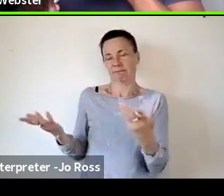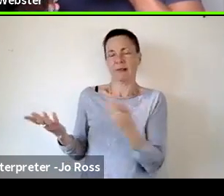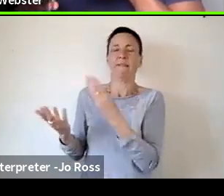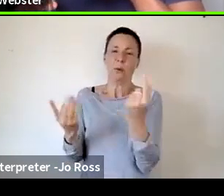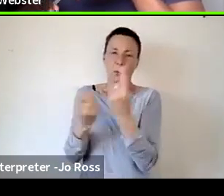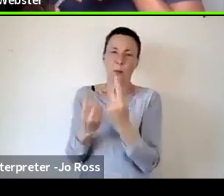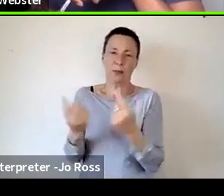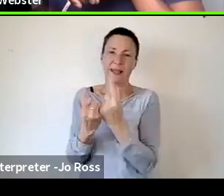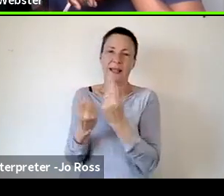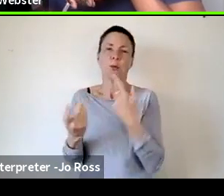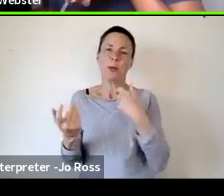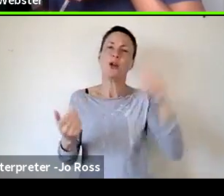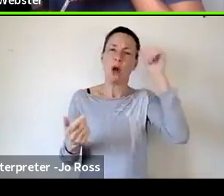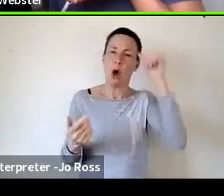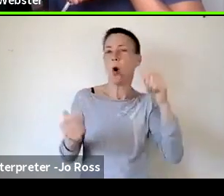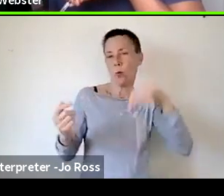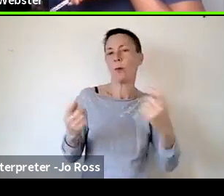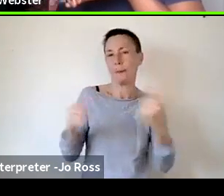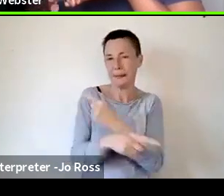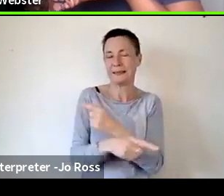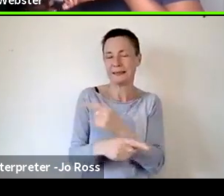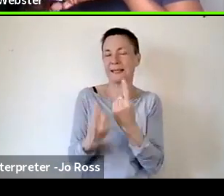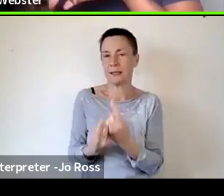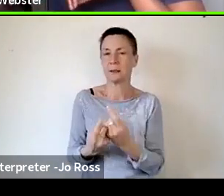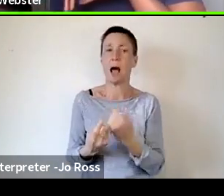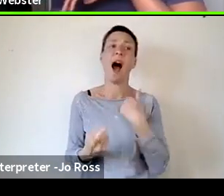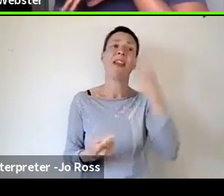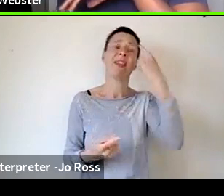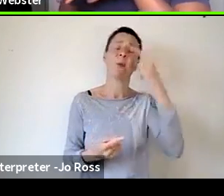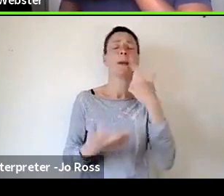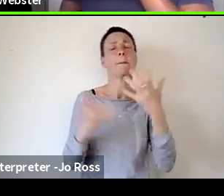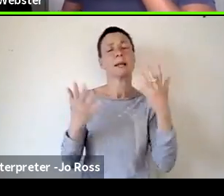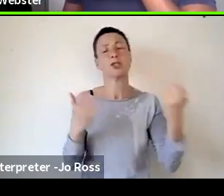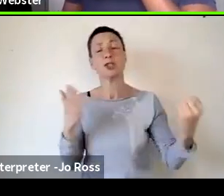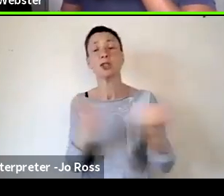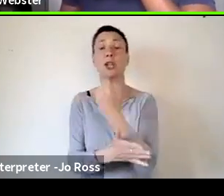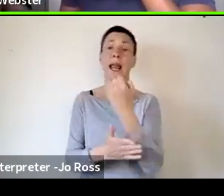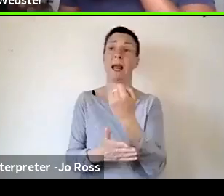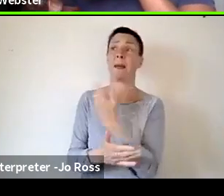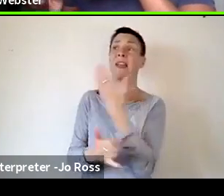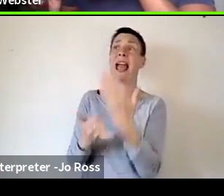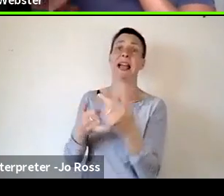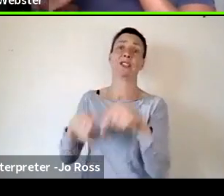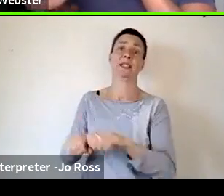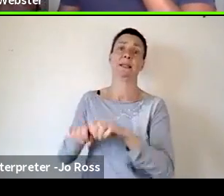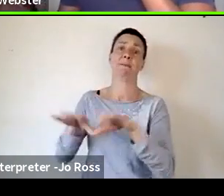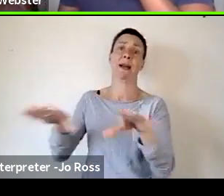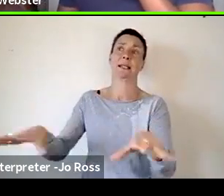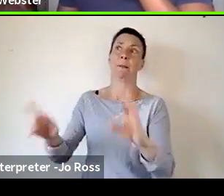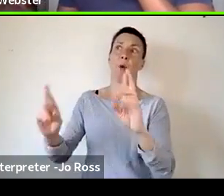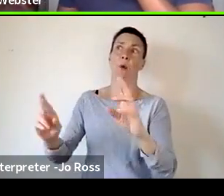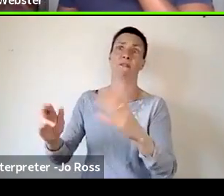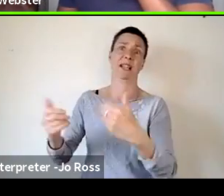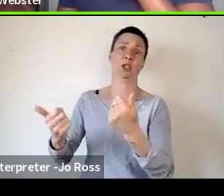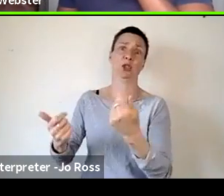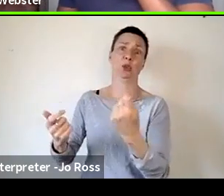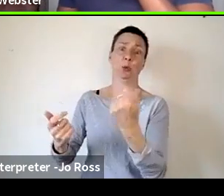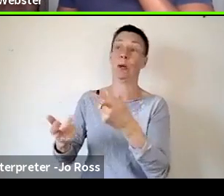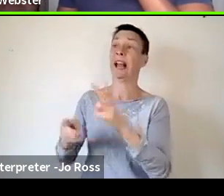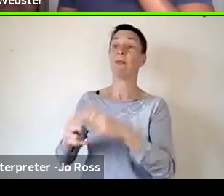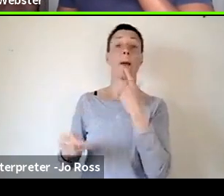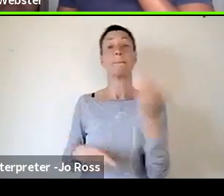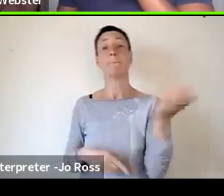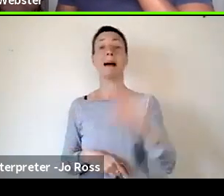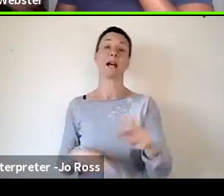think it would be a real shame if at the end of this pandemic, which hopefully will end soon, touch wood, everything just reverted back to how it